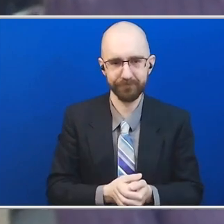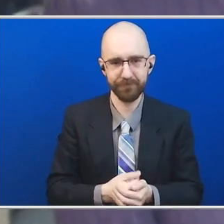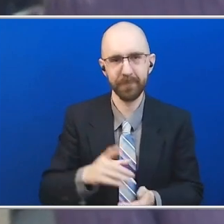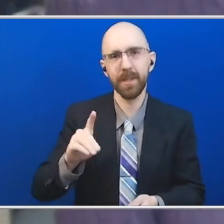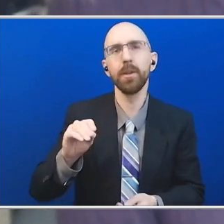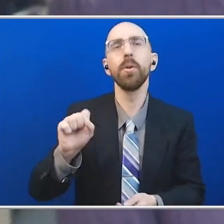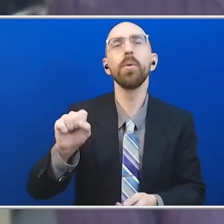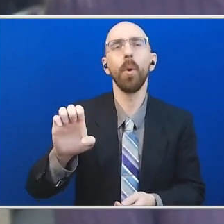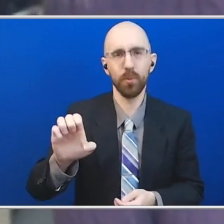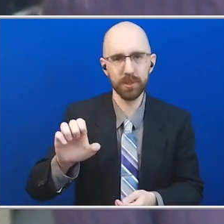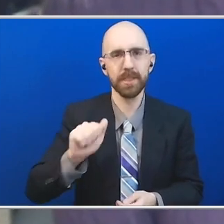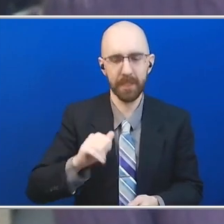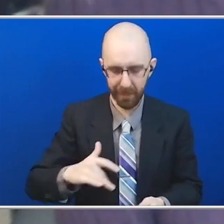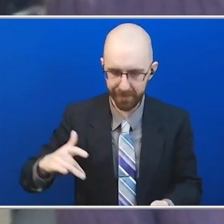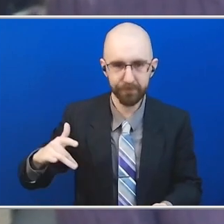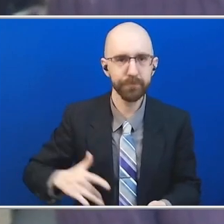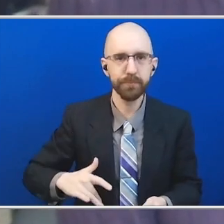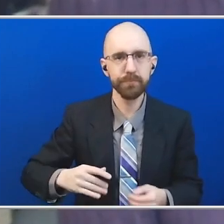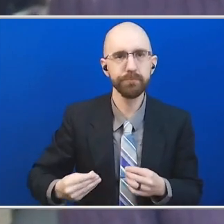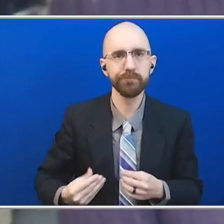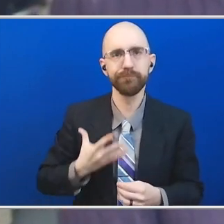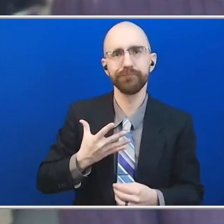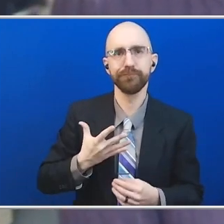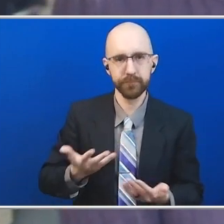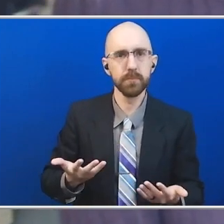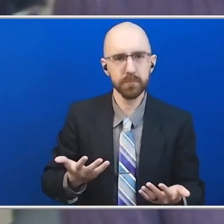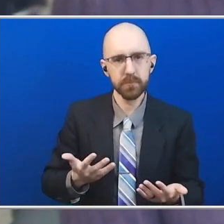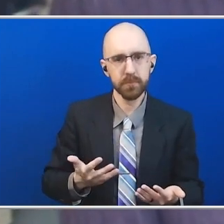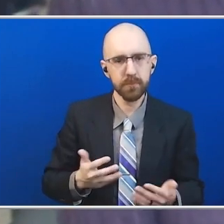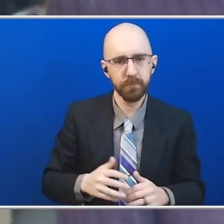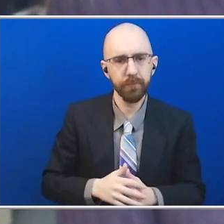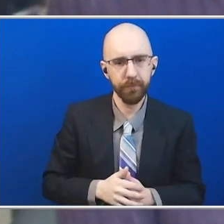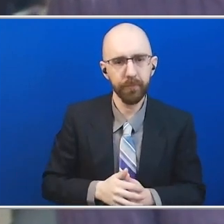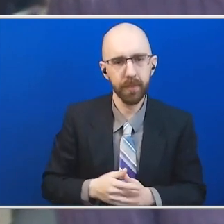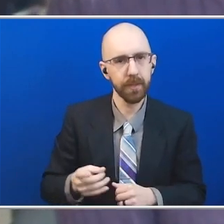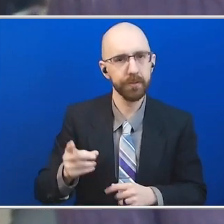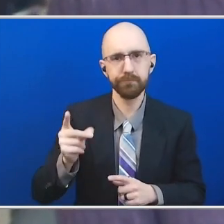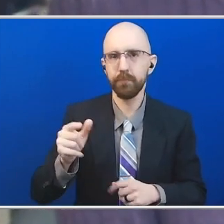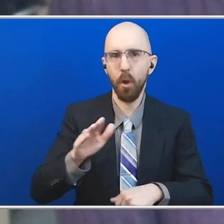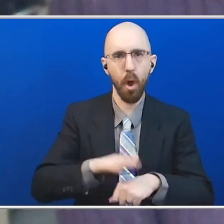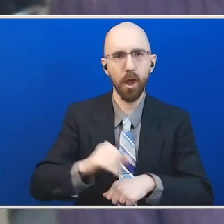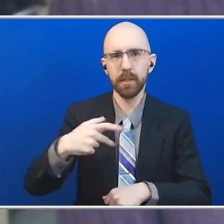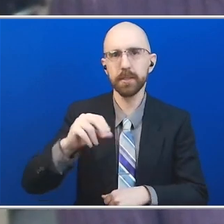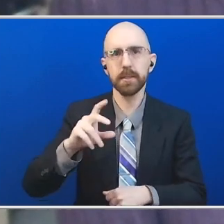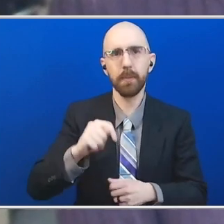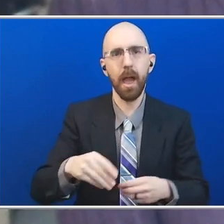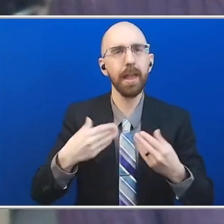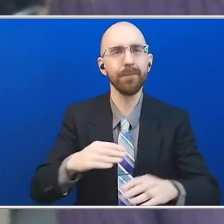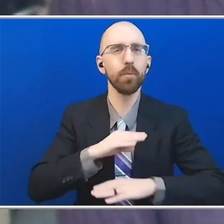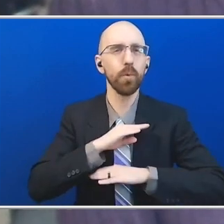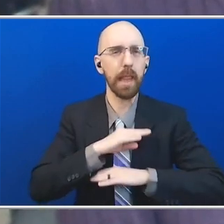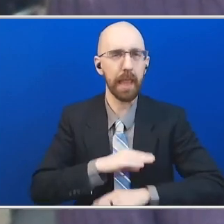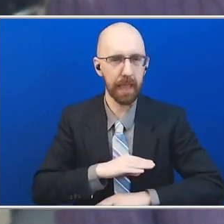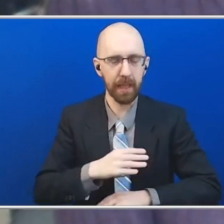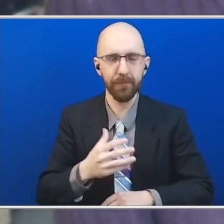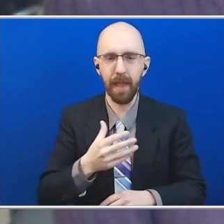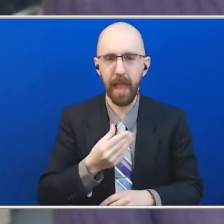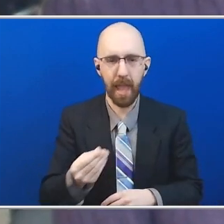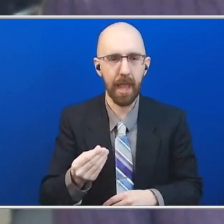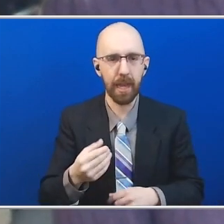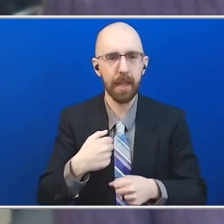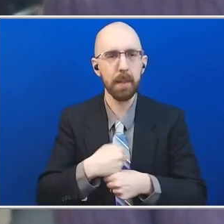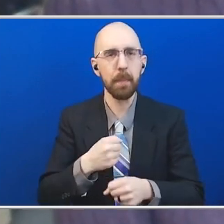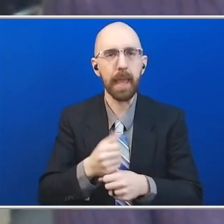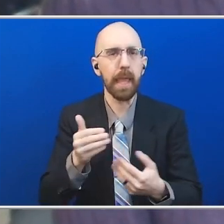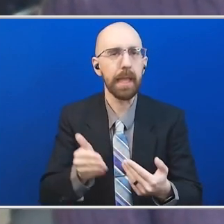doses that may on the spot give you some relief and make it a little easier